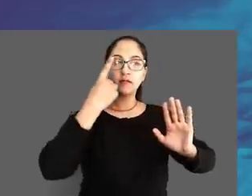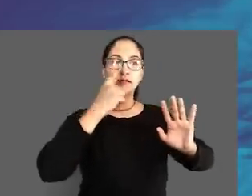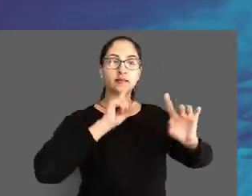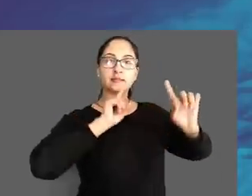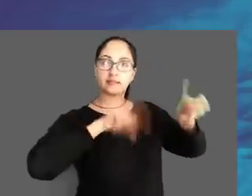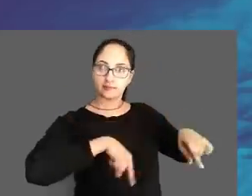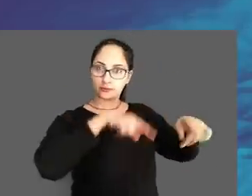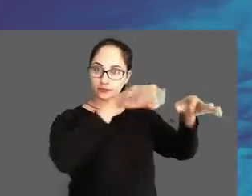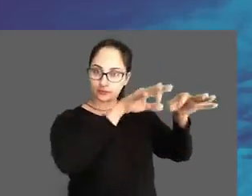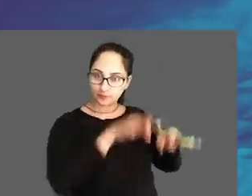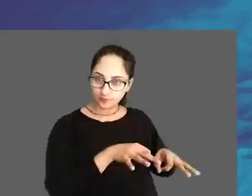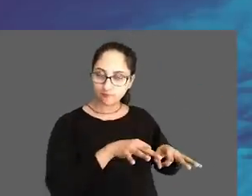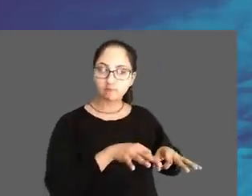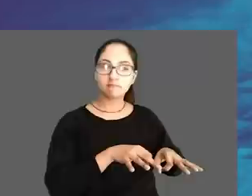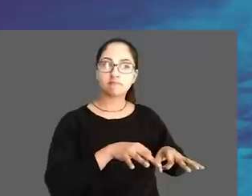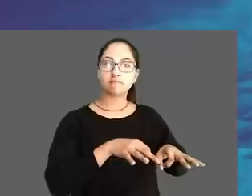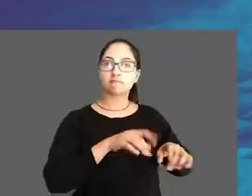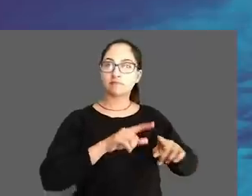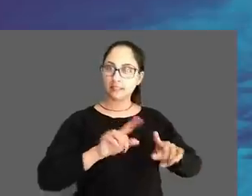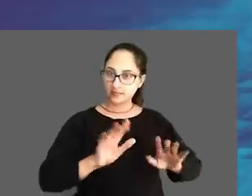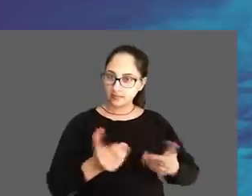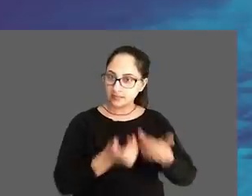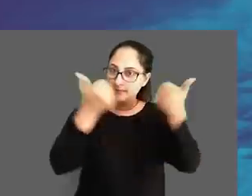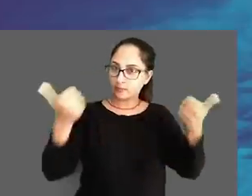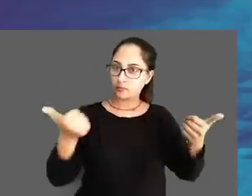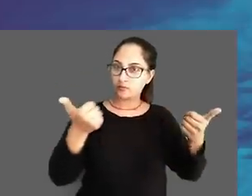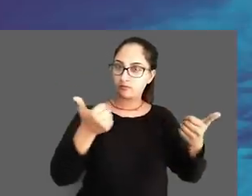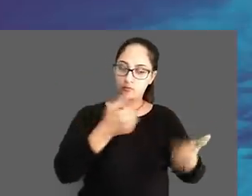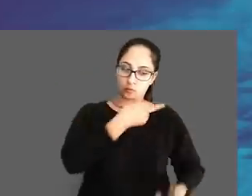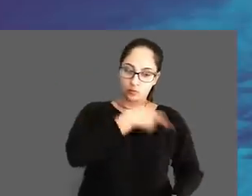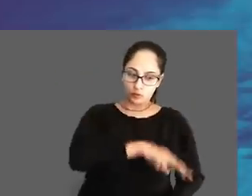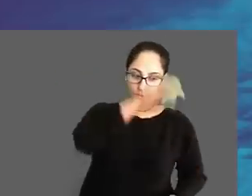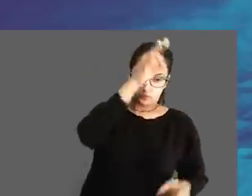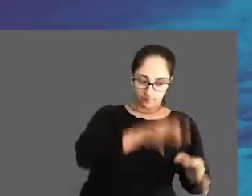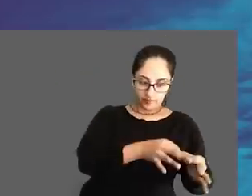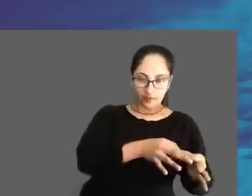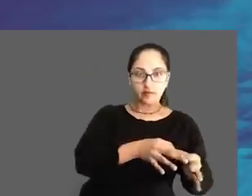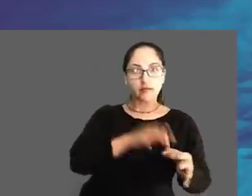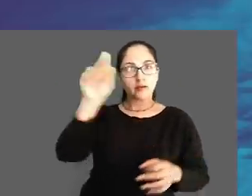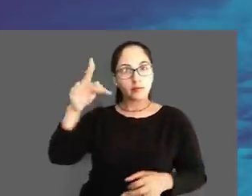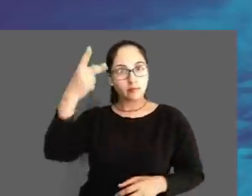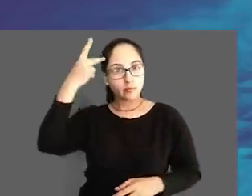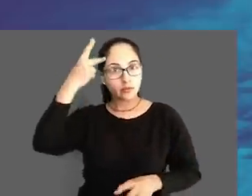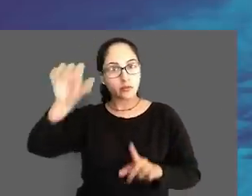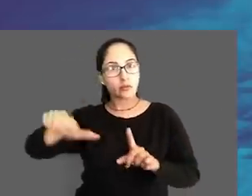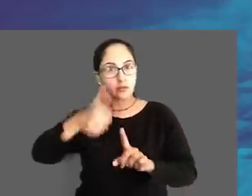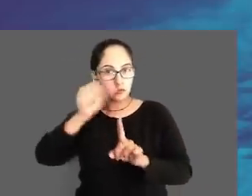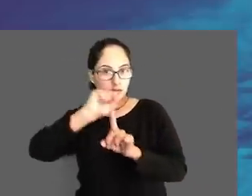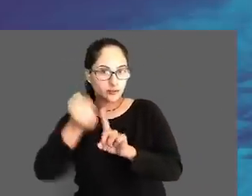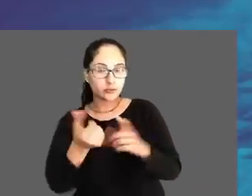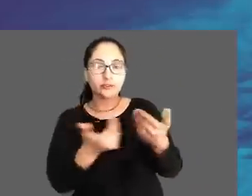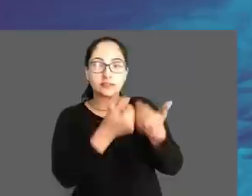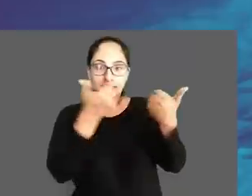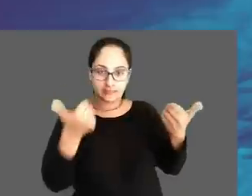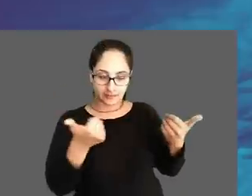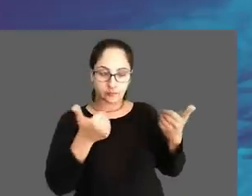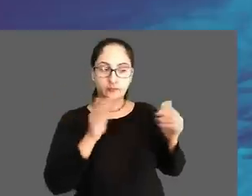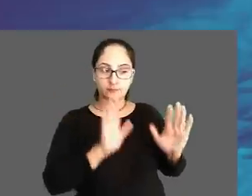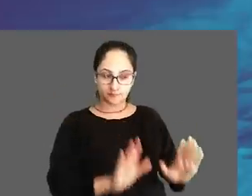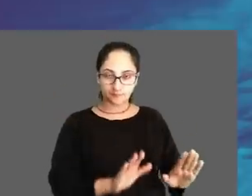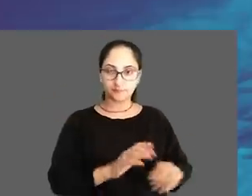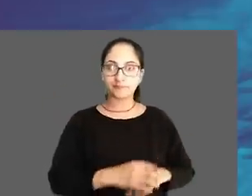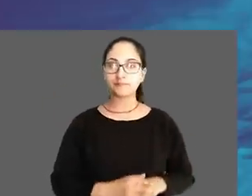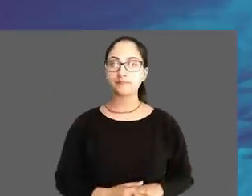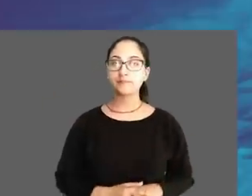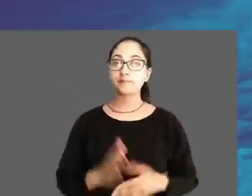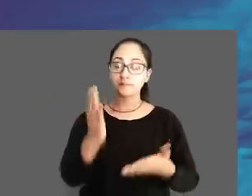This does lead us to a question we seem to get quite often as well. I understand that the Aga Khan Development Network is designed to improve quality